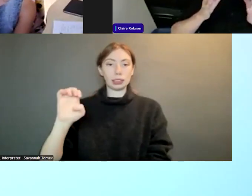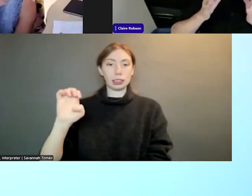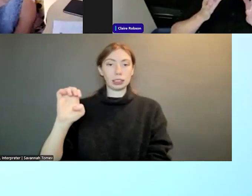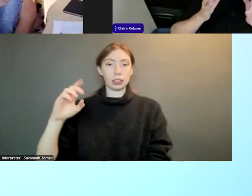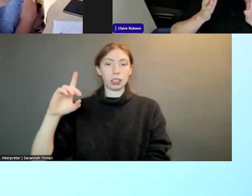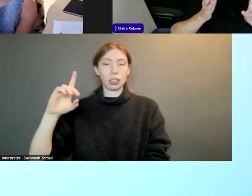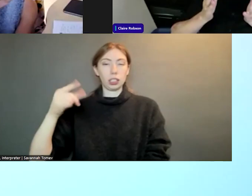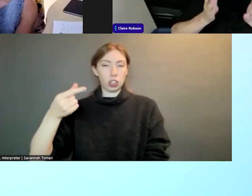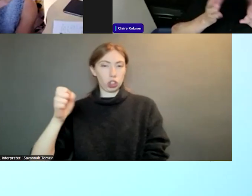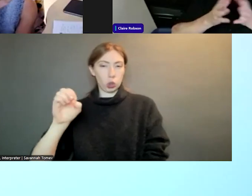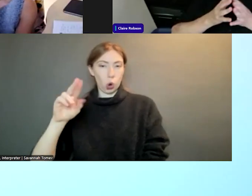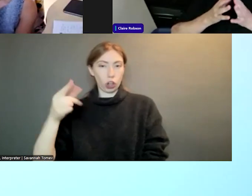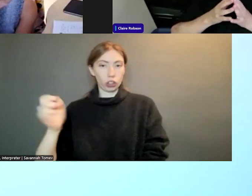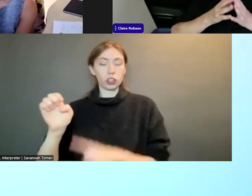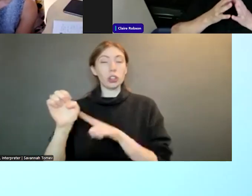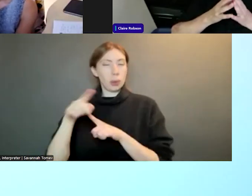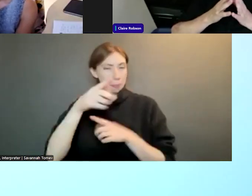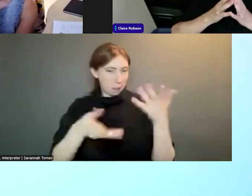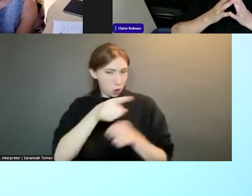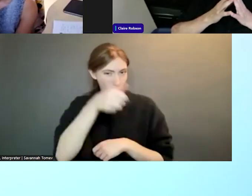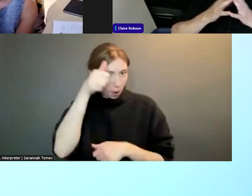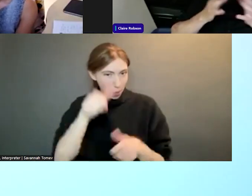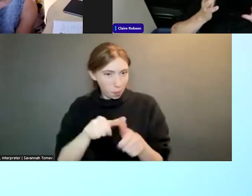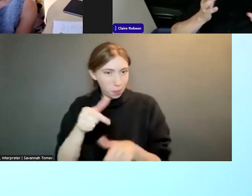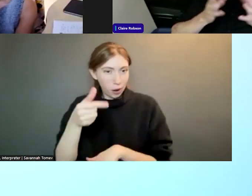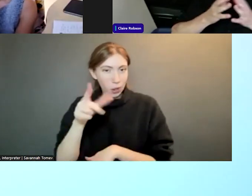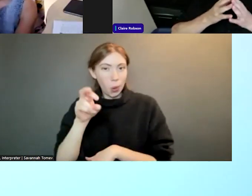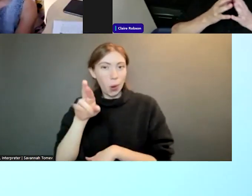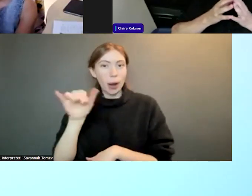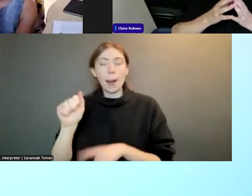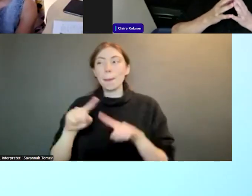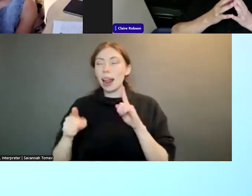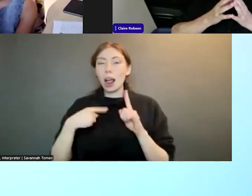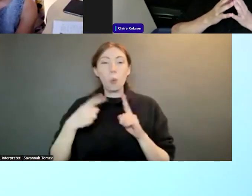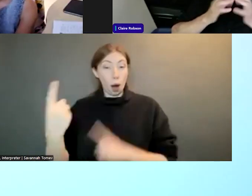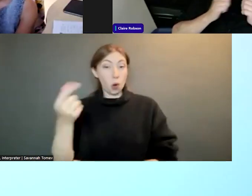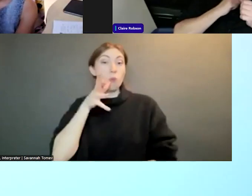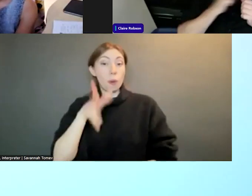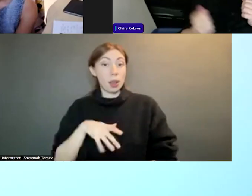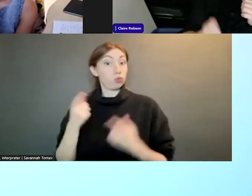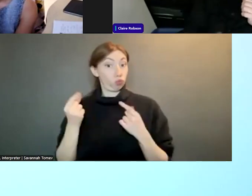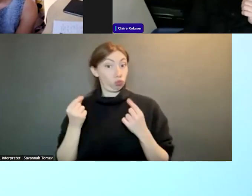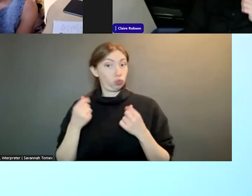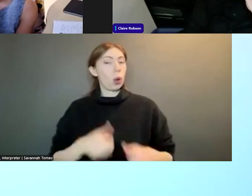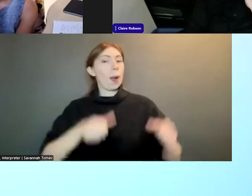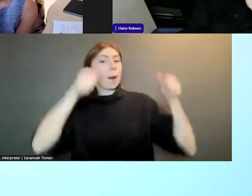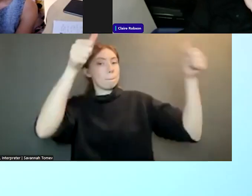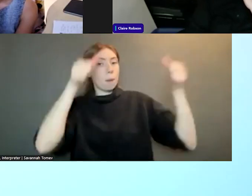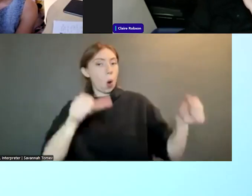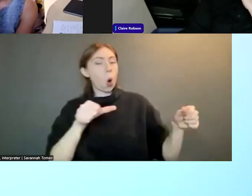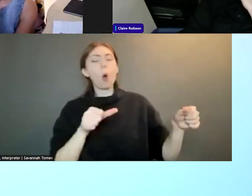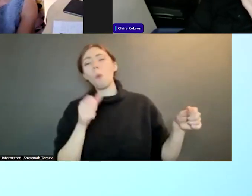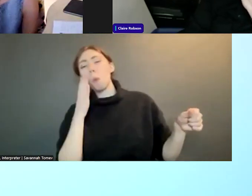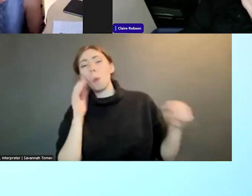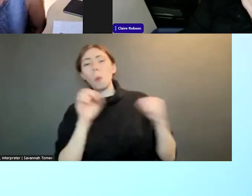up about LGBTQ issues. I think it was a pride poster, and it was being ripped down every